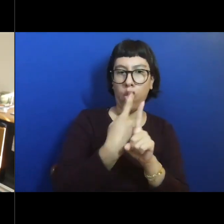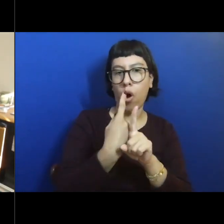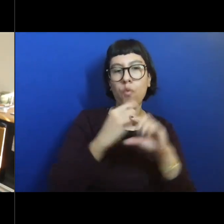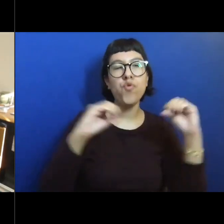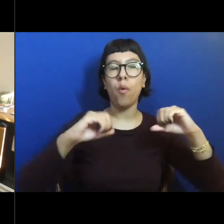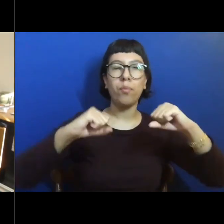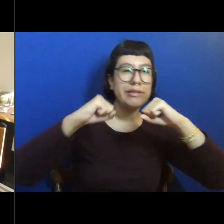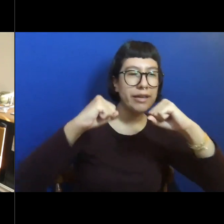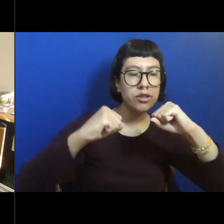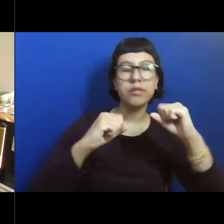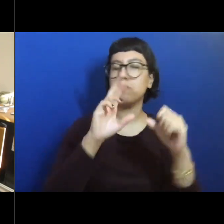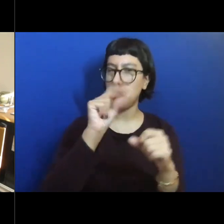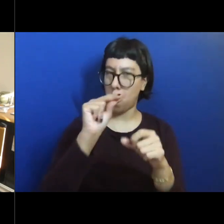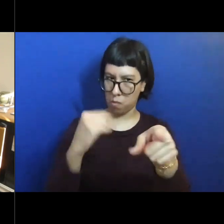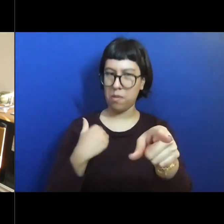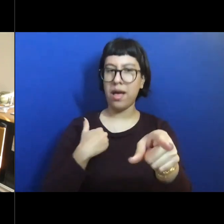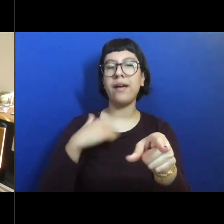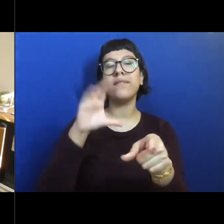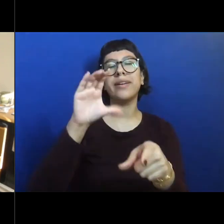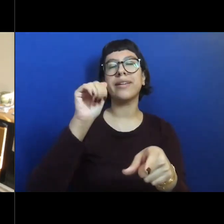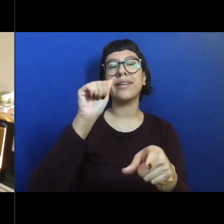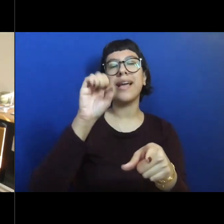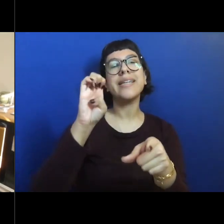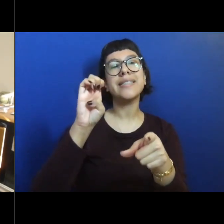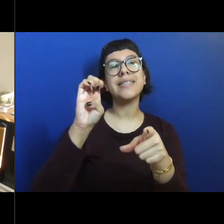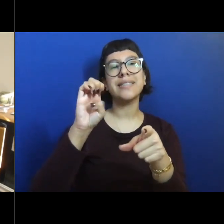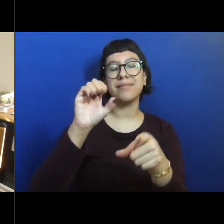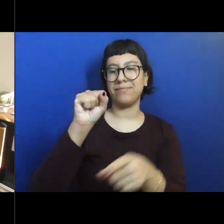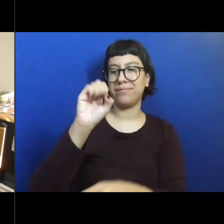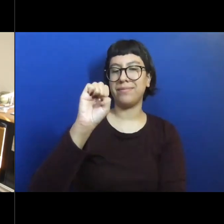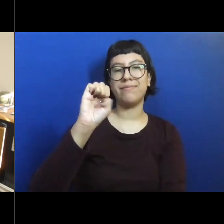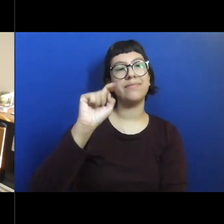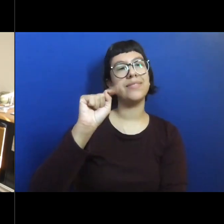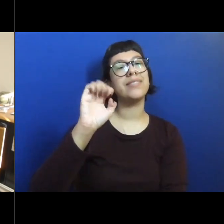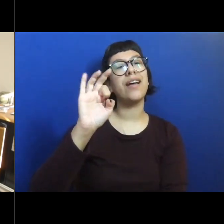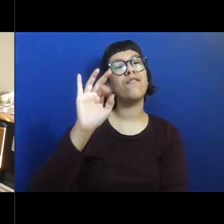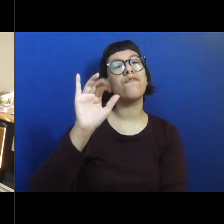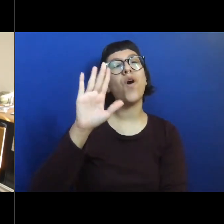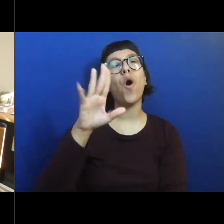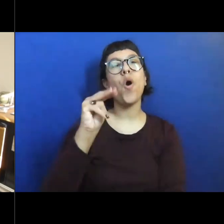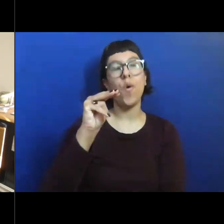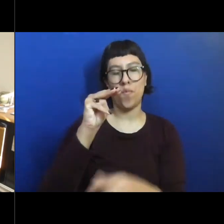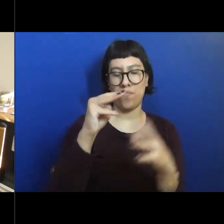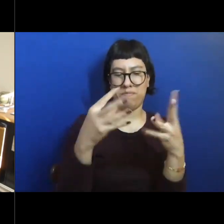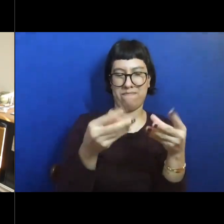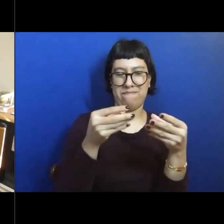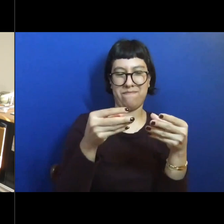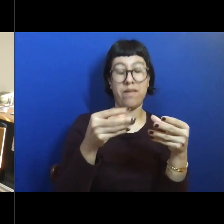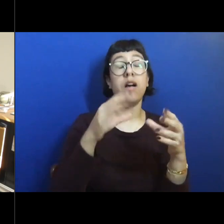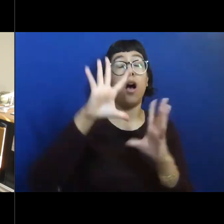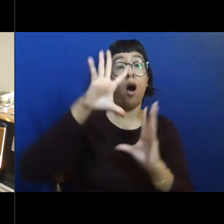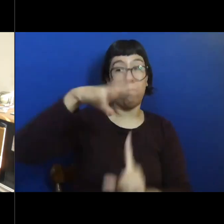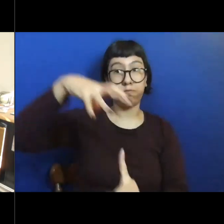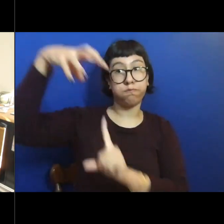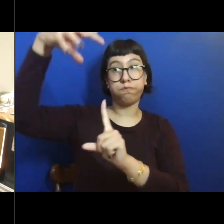inside this nice protective case, and they go up through the atmosphere, and then when the balloon pops, the parachute allows it to